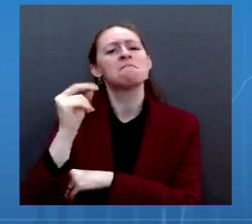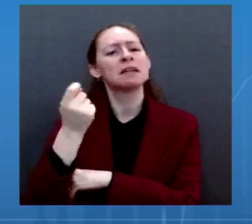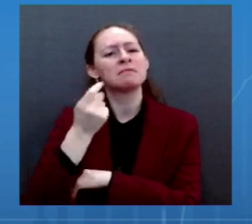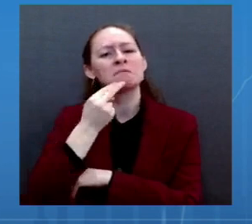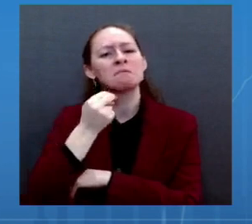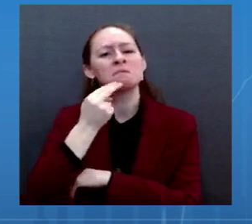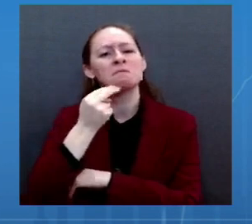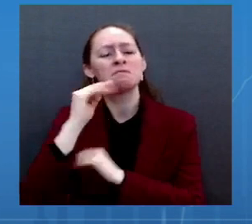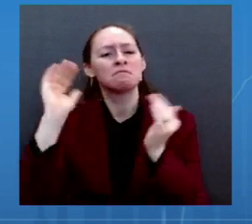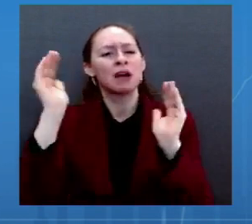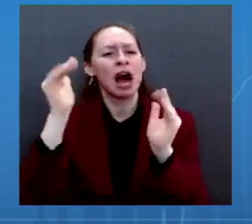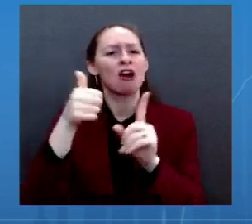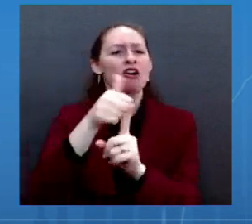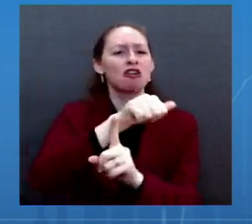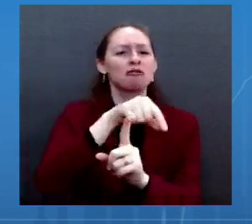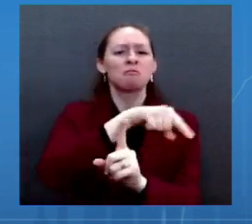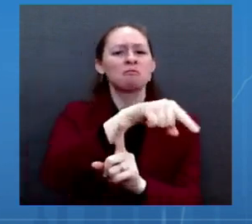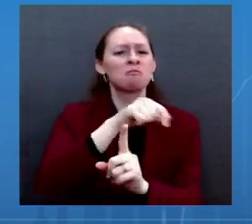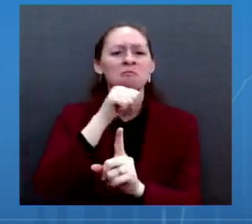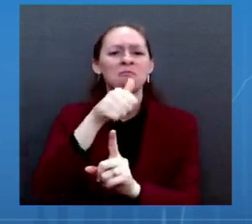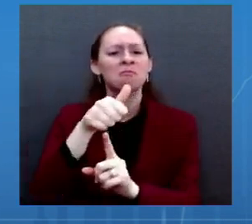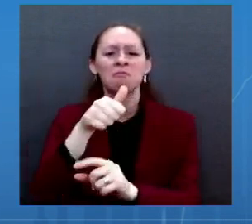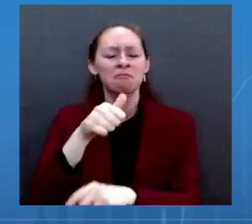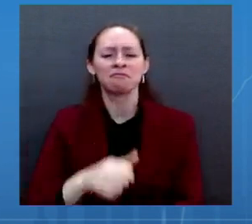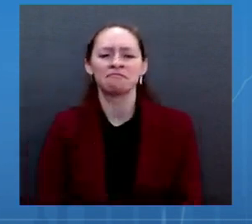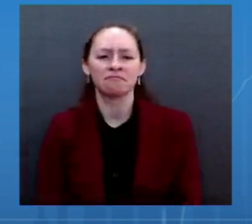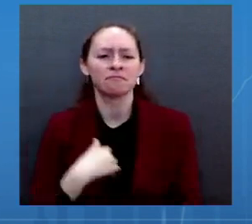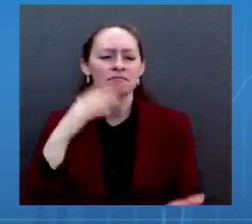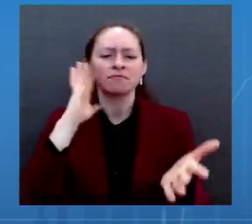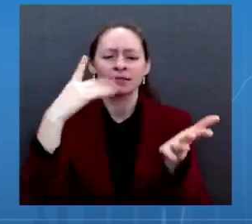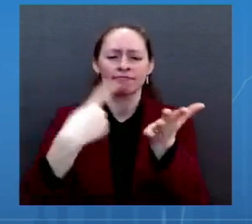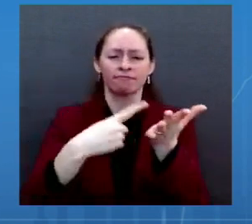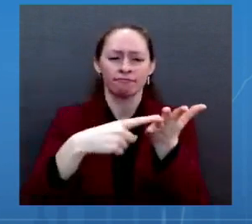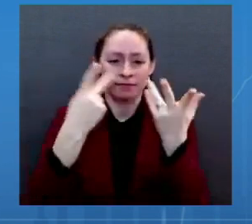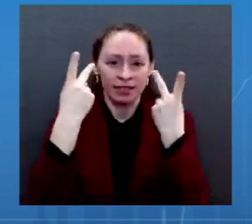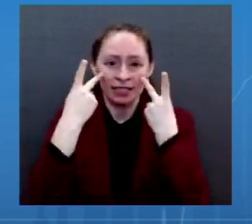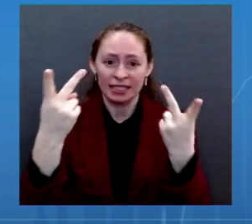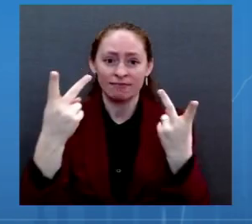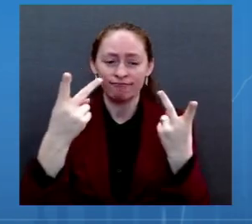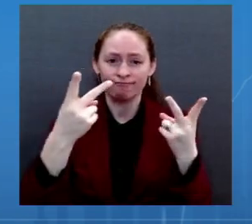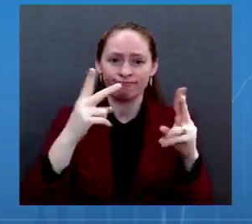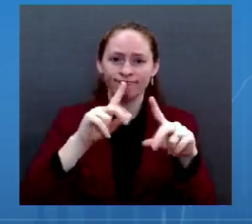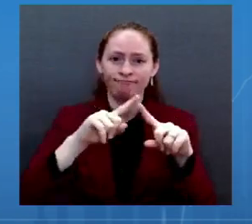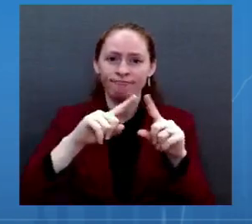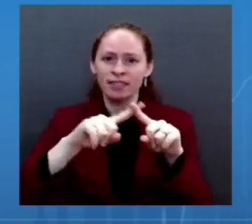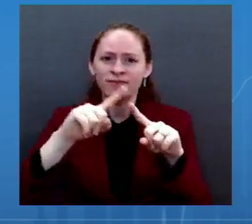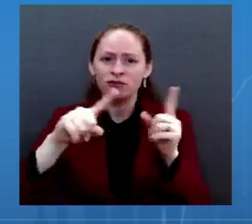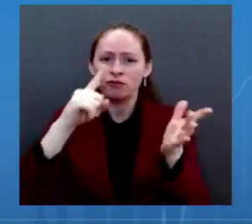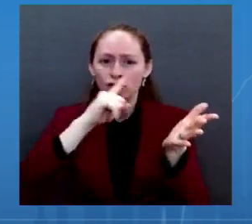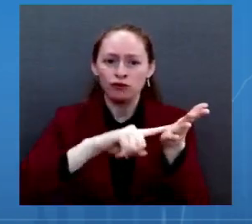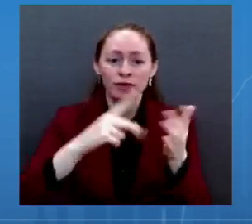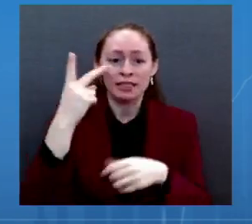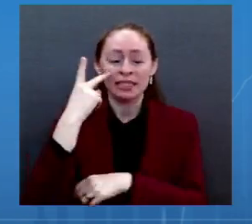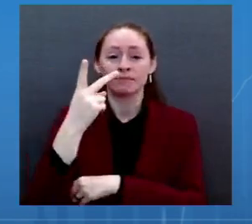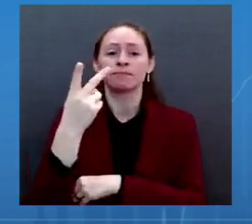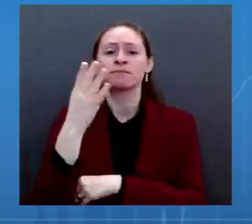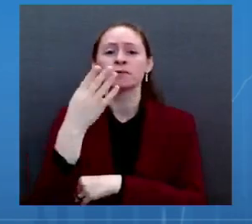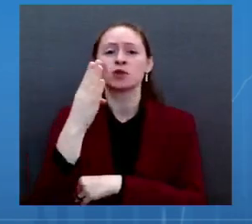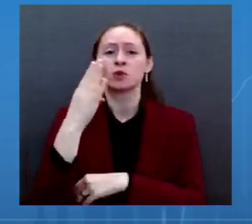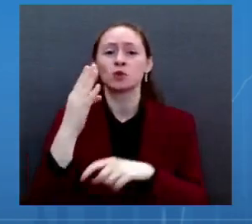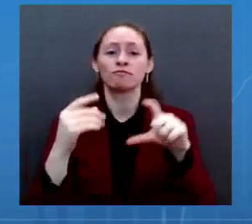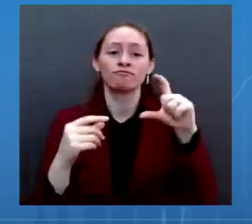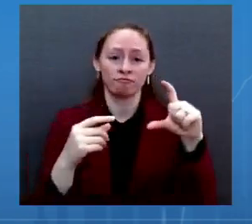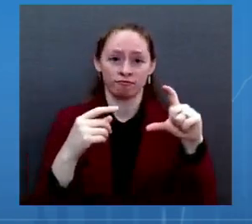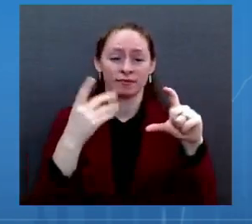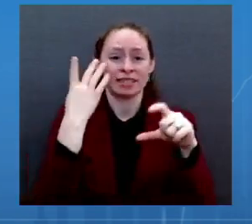South Africa. If you look at the 3 variants in blue, red, and yellow, with Omicron being yellow, and